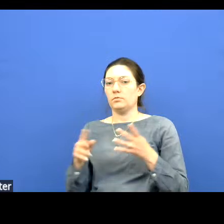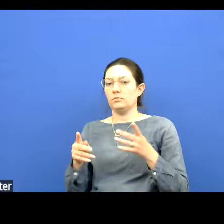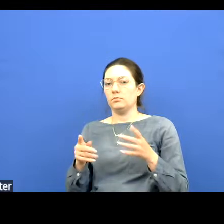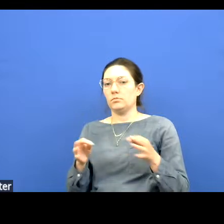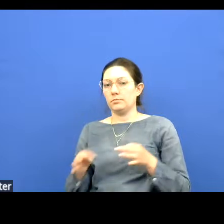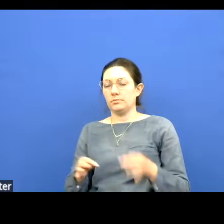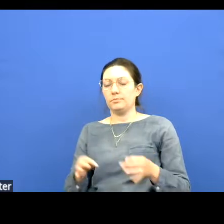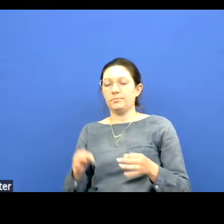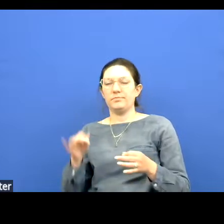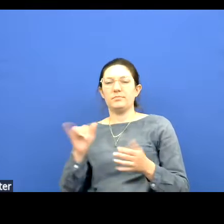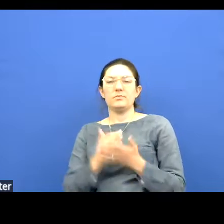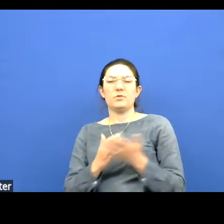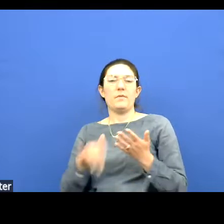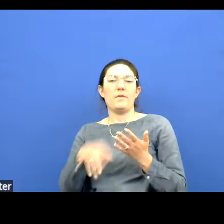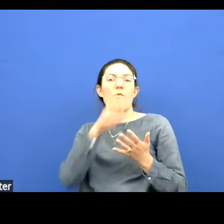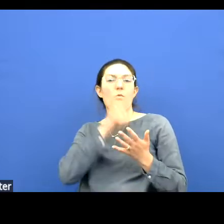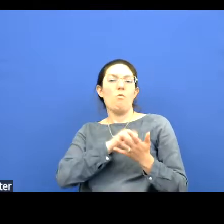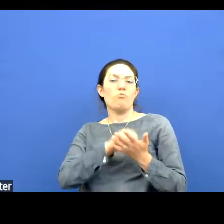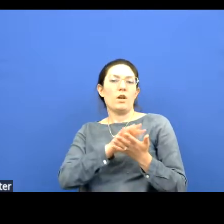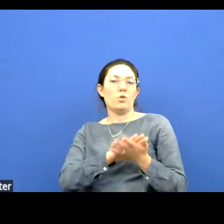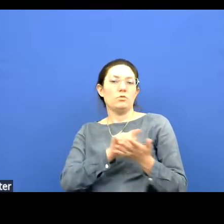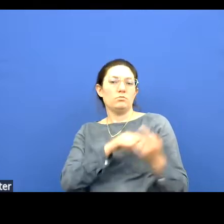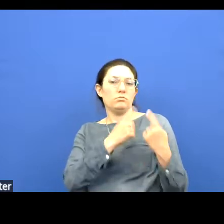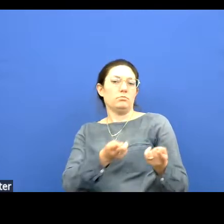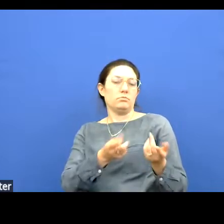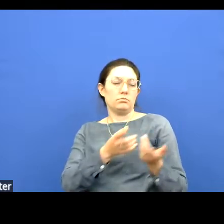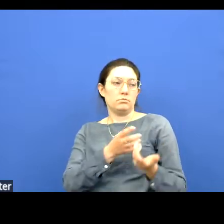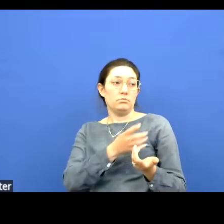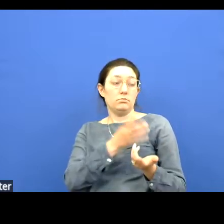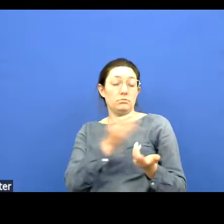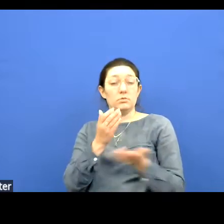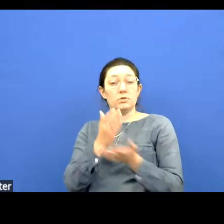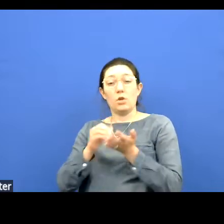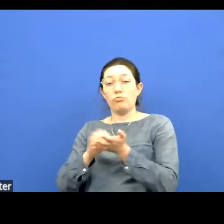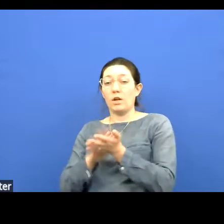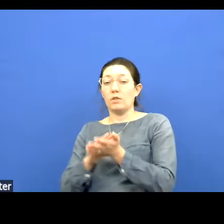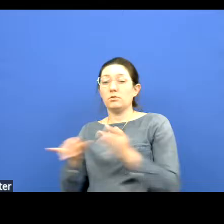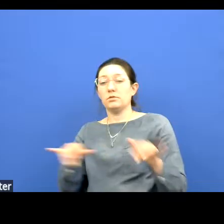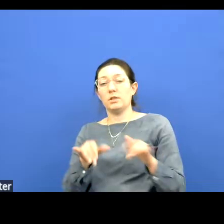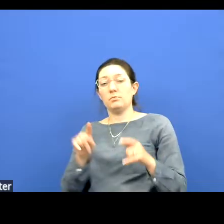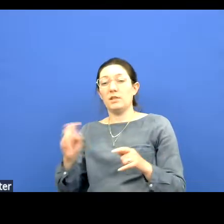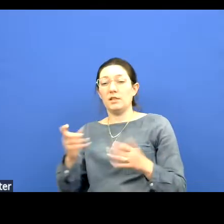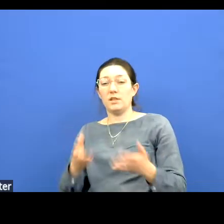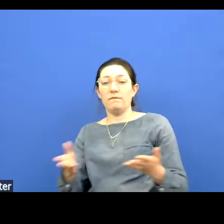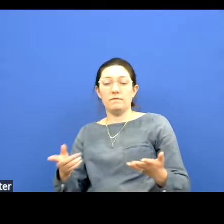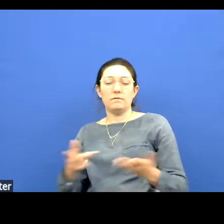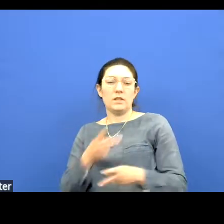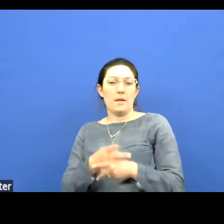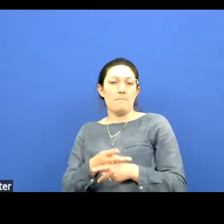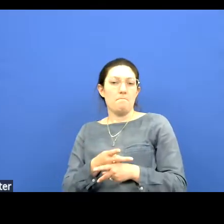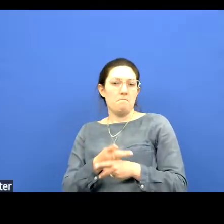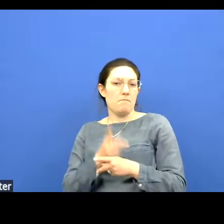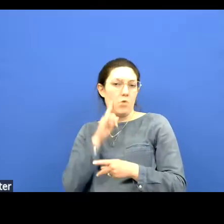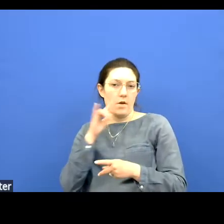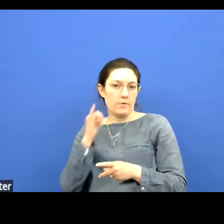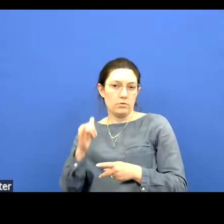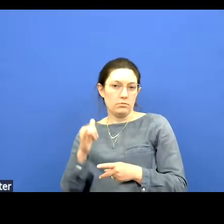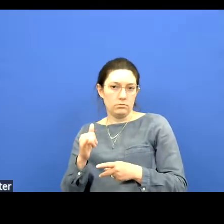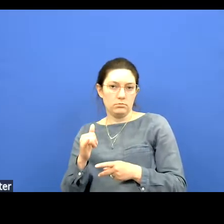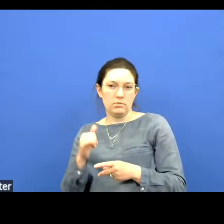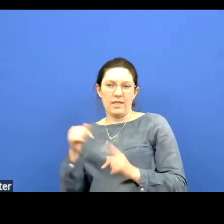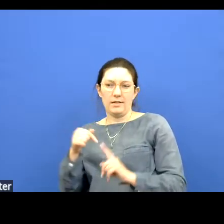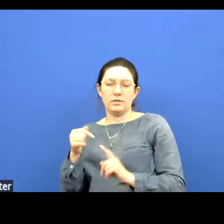some of the older records that some records, like a lot of the tax stuff, stays, I think, pretty much forever. This